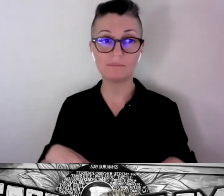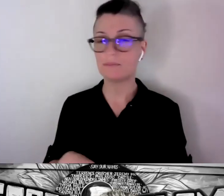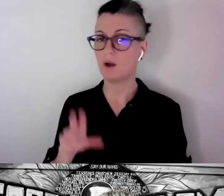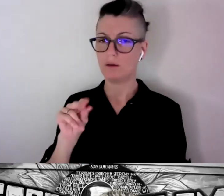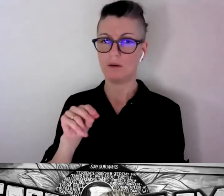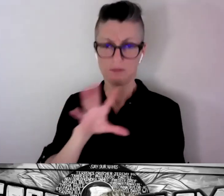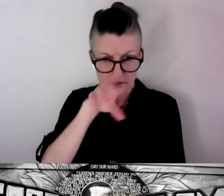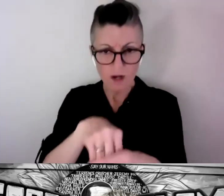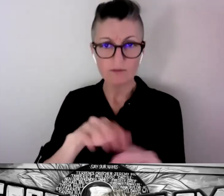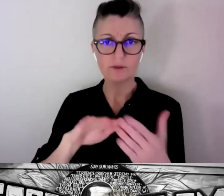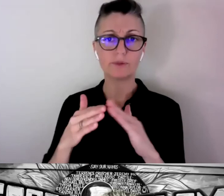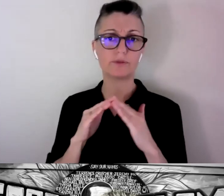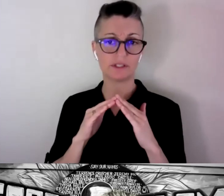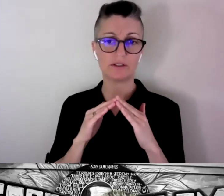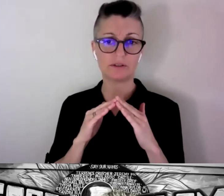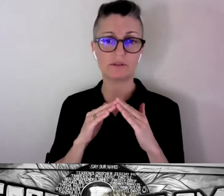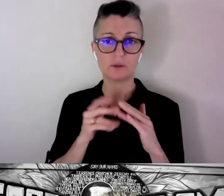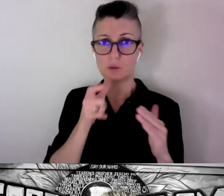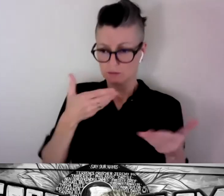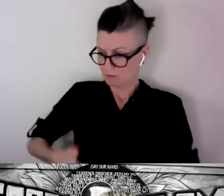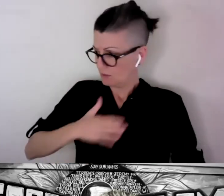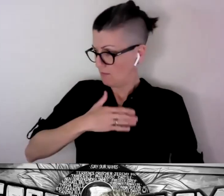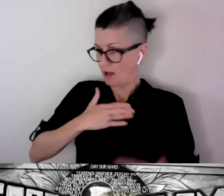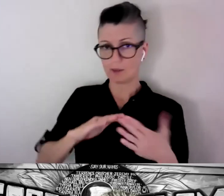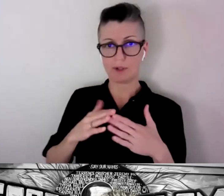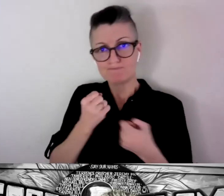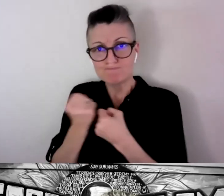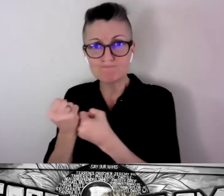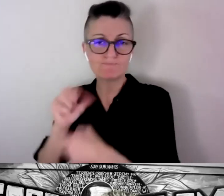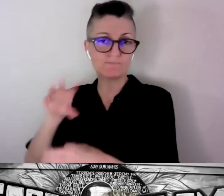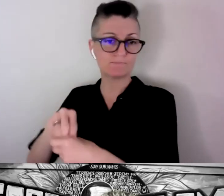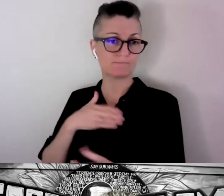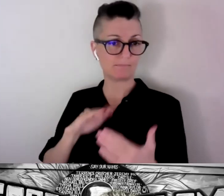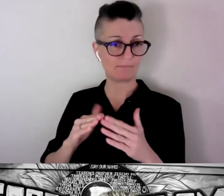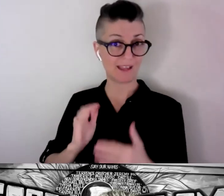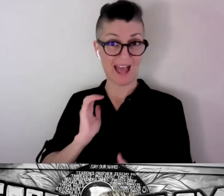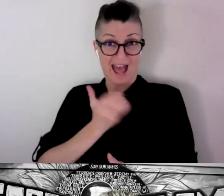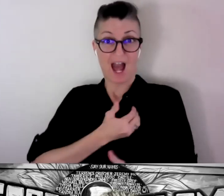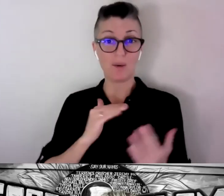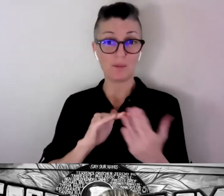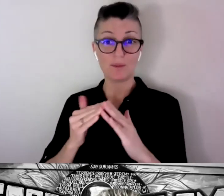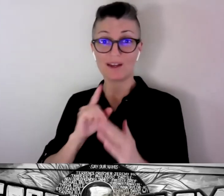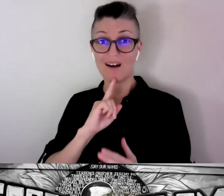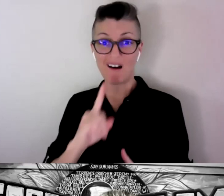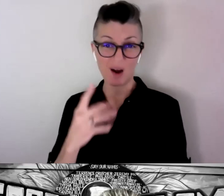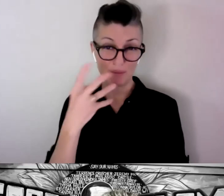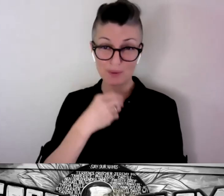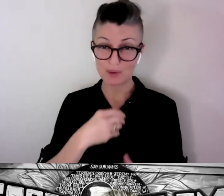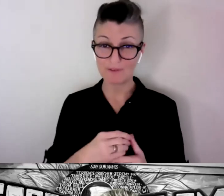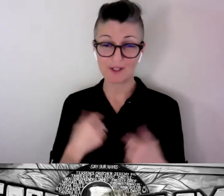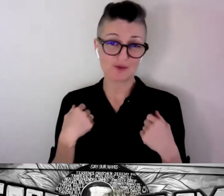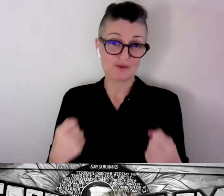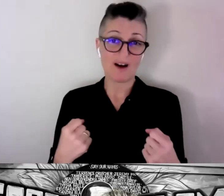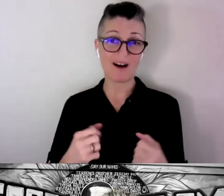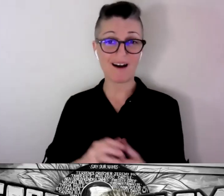of the communities that we're parts of, you know, we understand that our communities also are beautiful and that they're strong, right? And there's